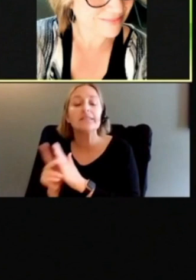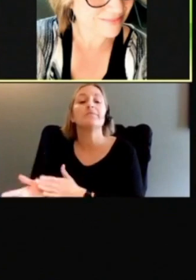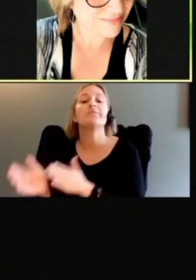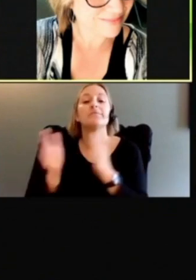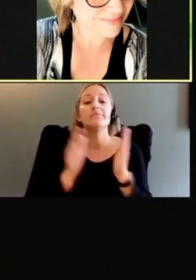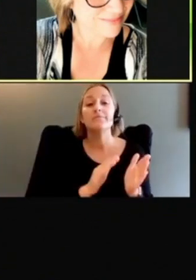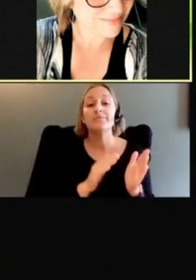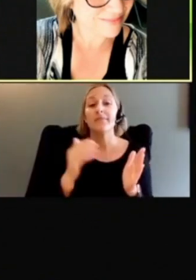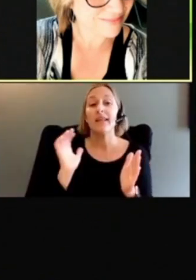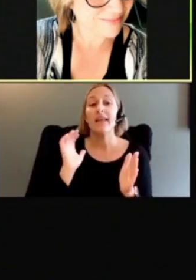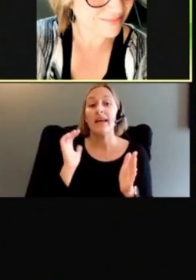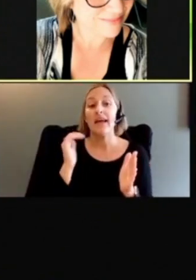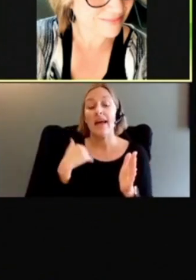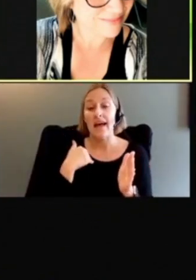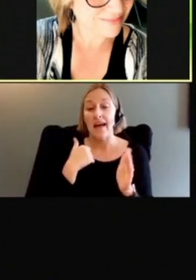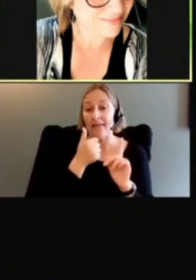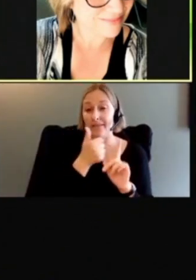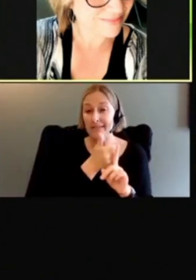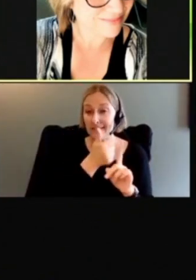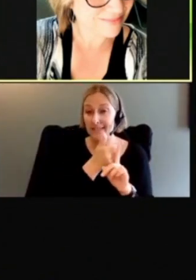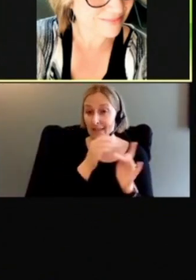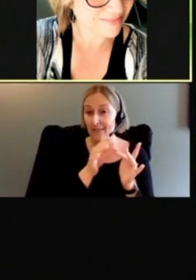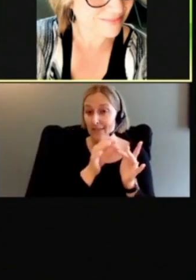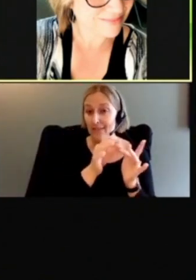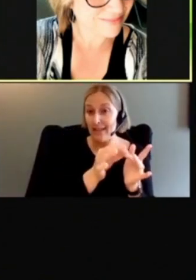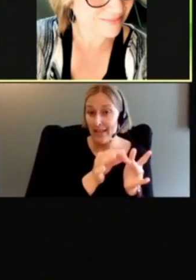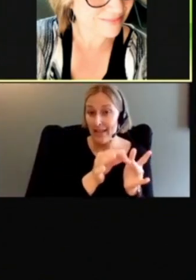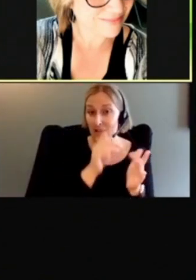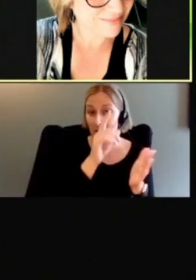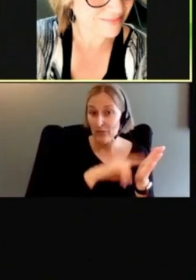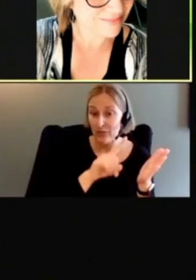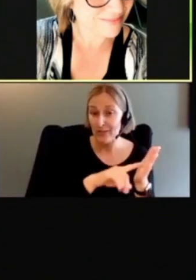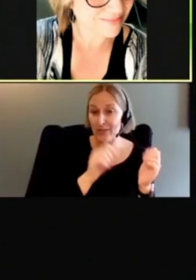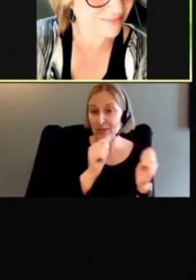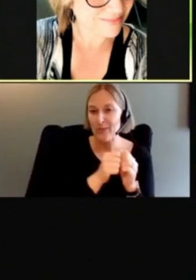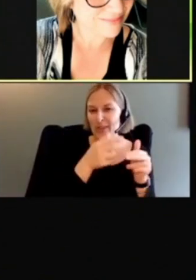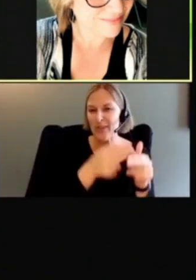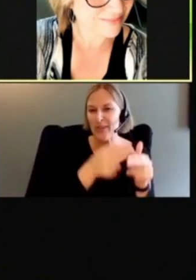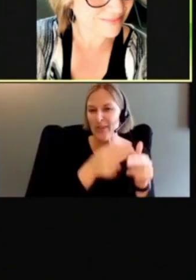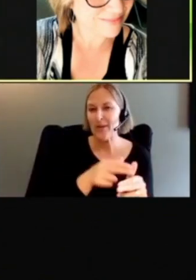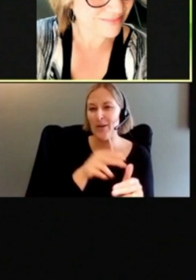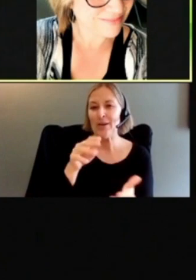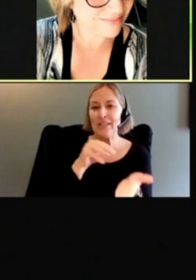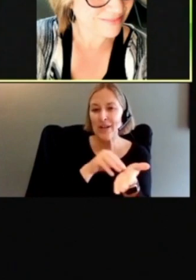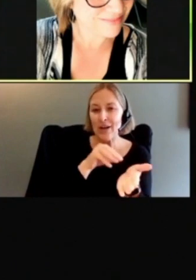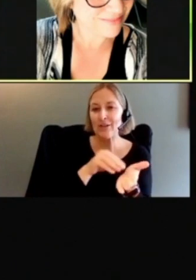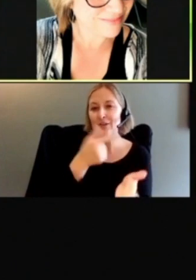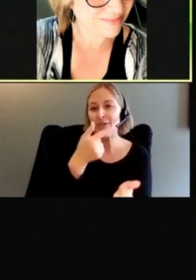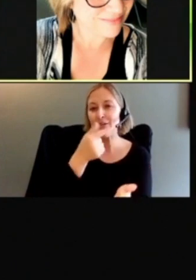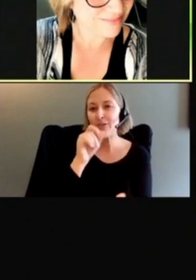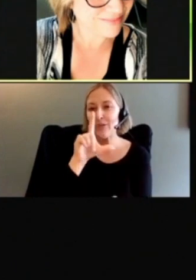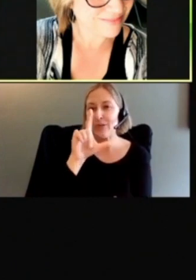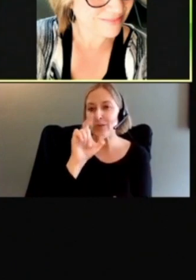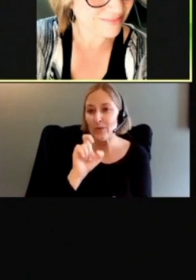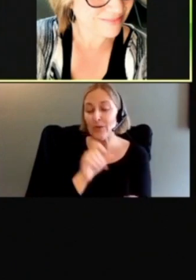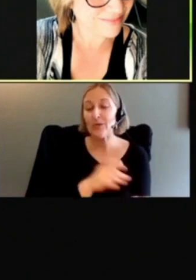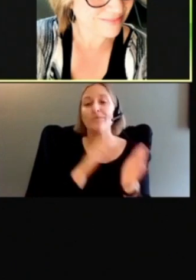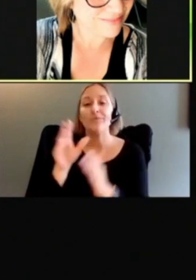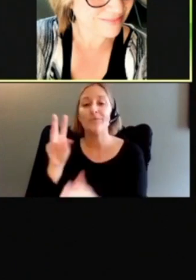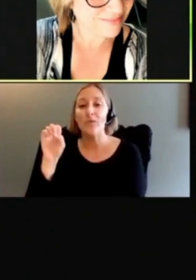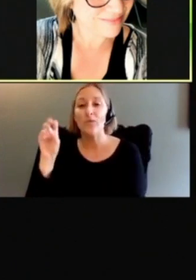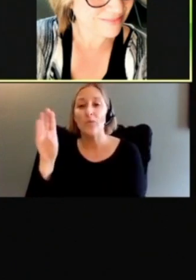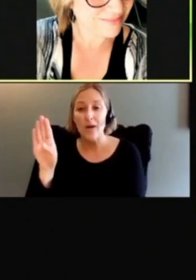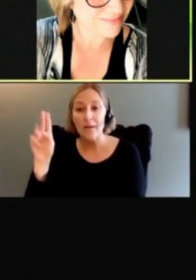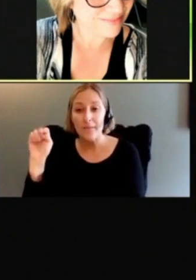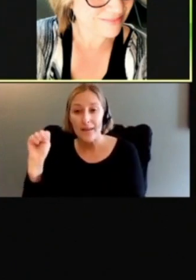favorite, the self-directed research with Dr. Google, and other things like WebMD, HealthWise, and on and